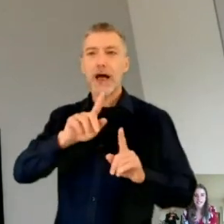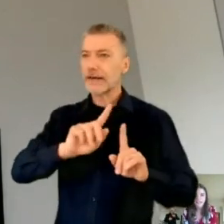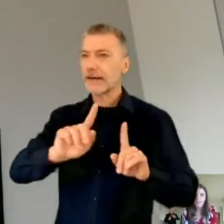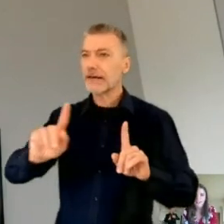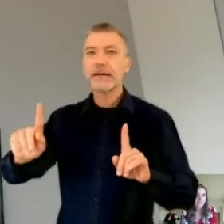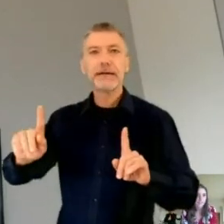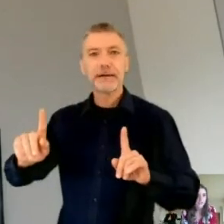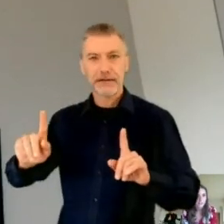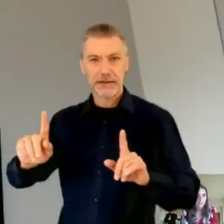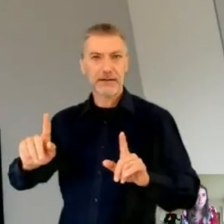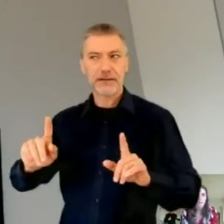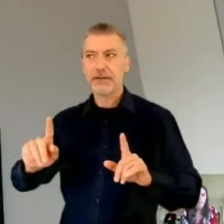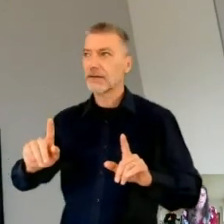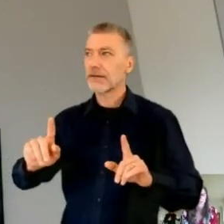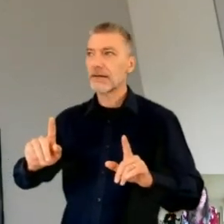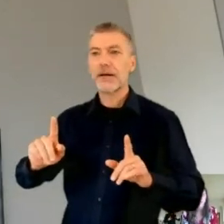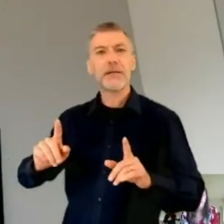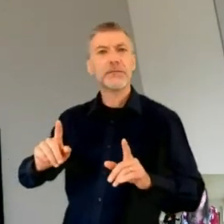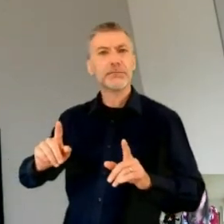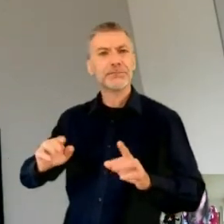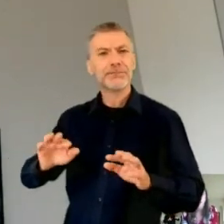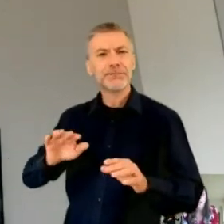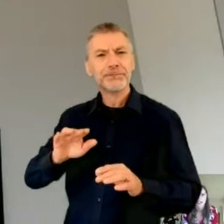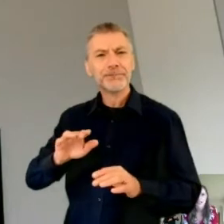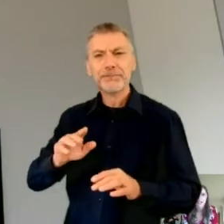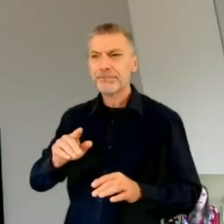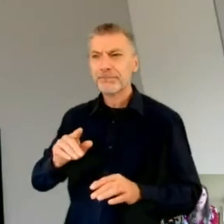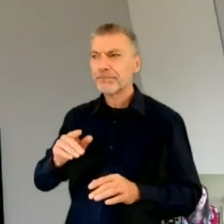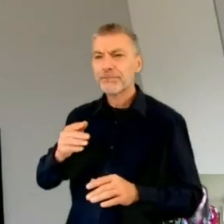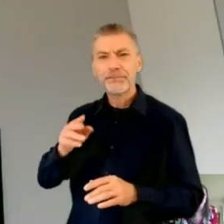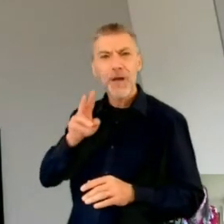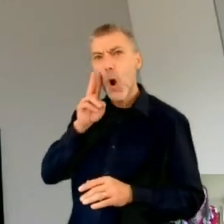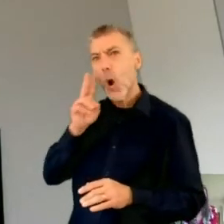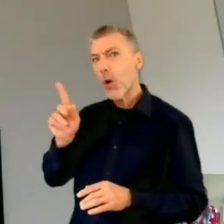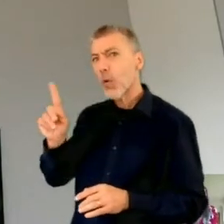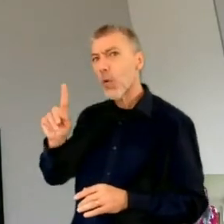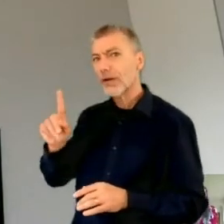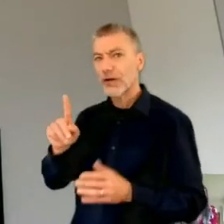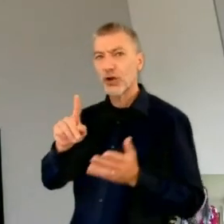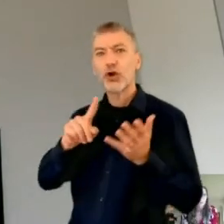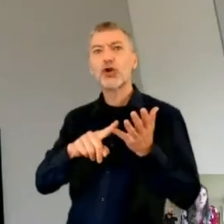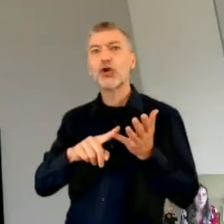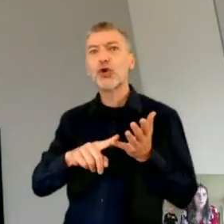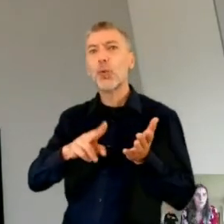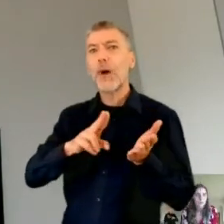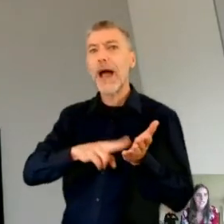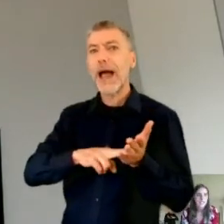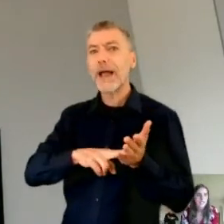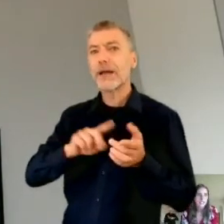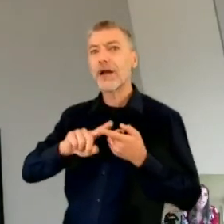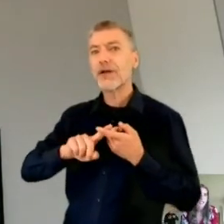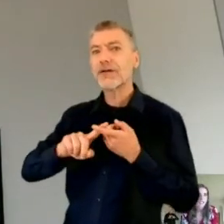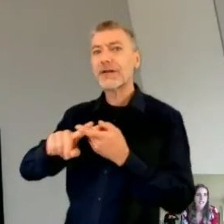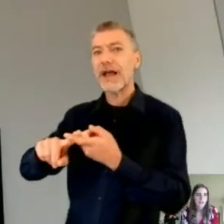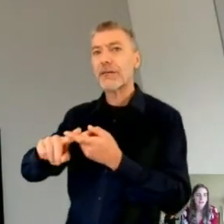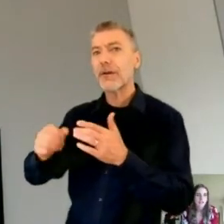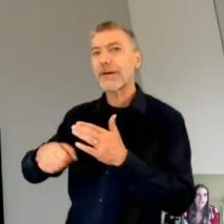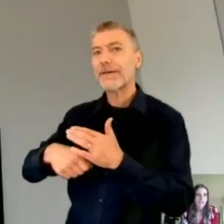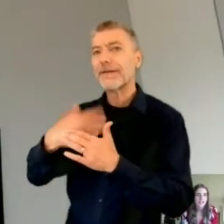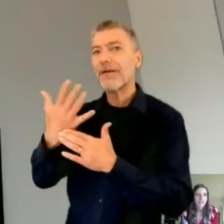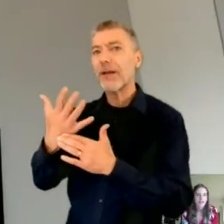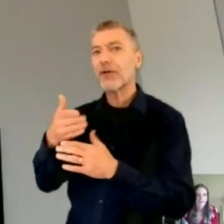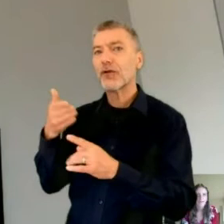hopefully, if you haven't heard of these before, definitely go and have a look at the UN Sustainable Development Goals. So these are 17